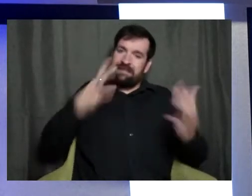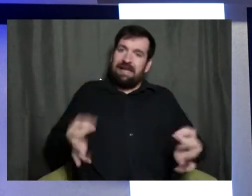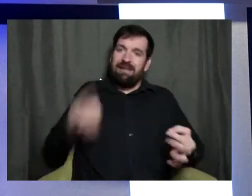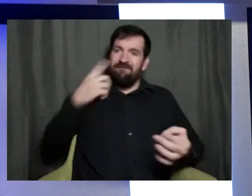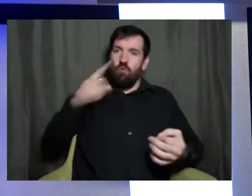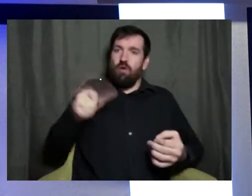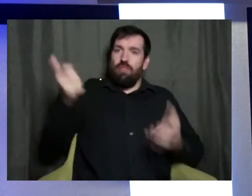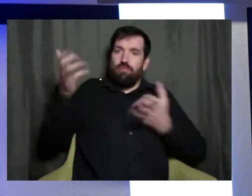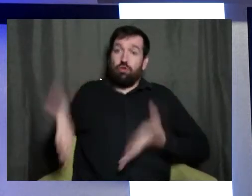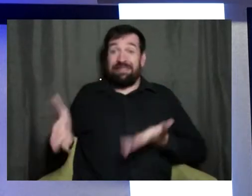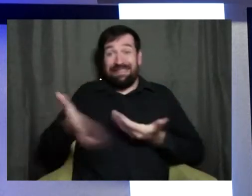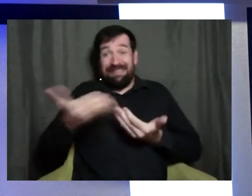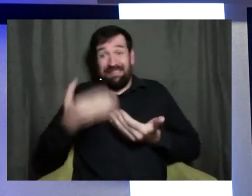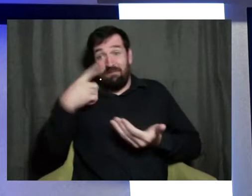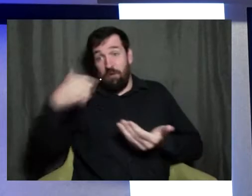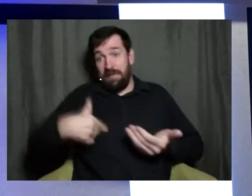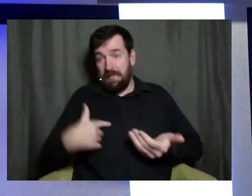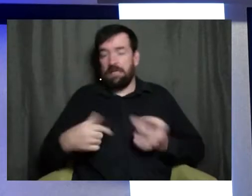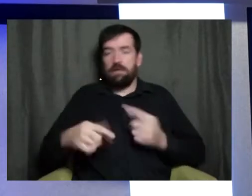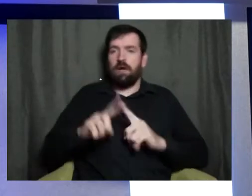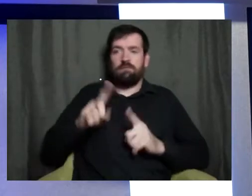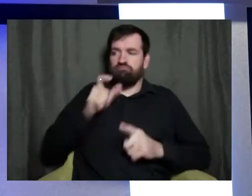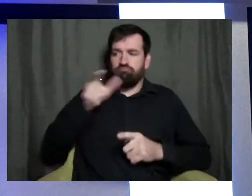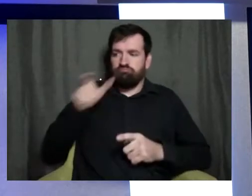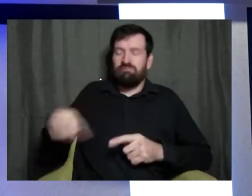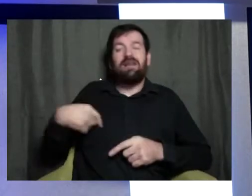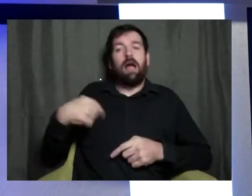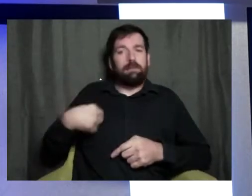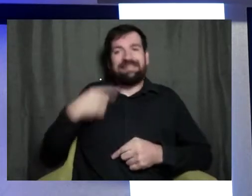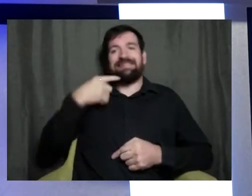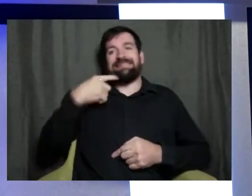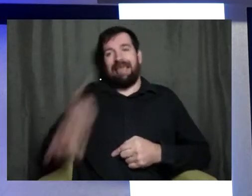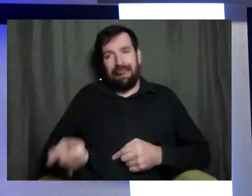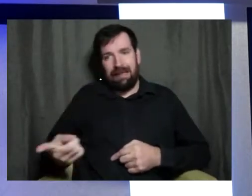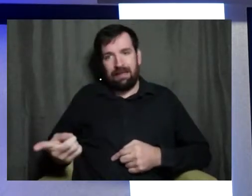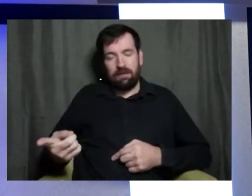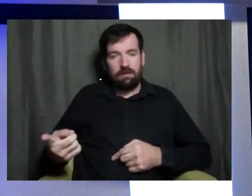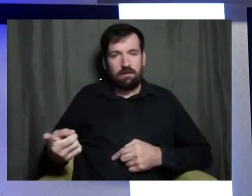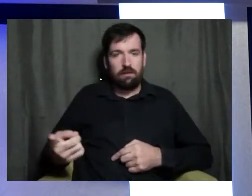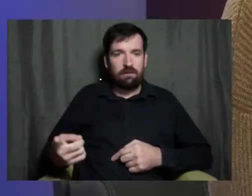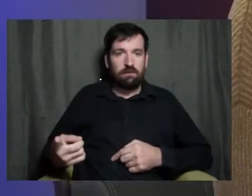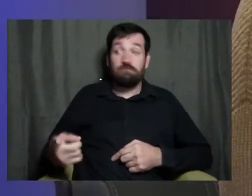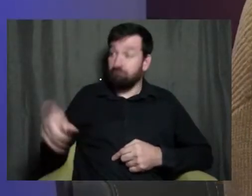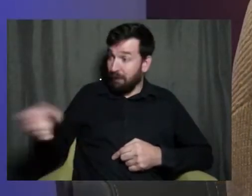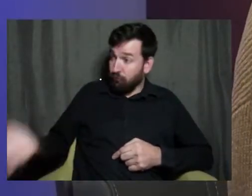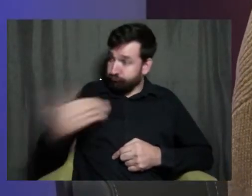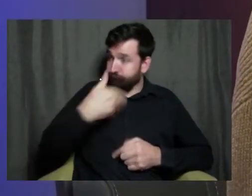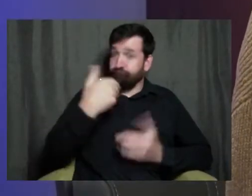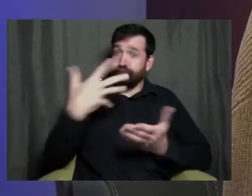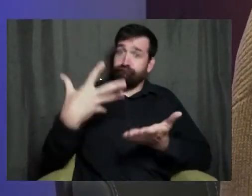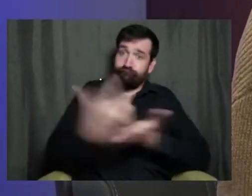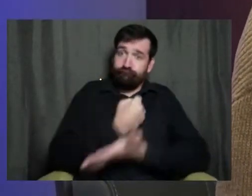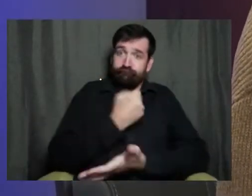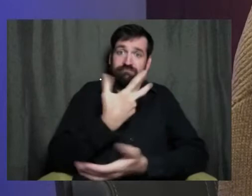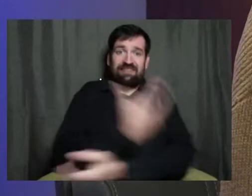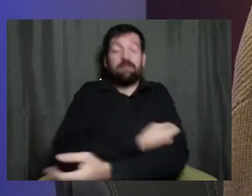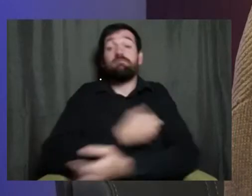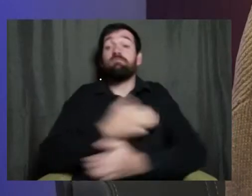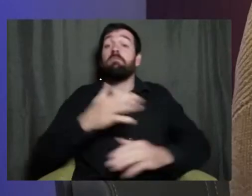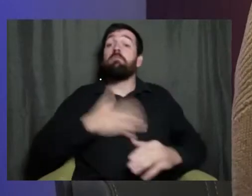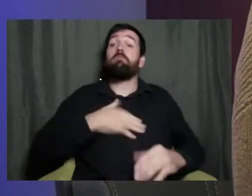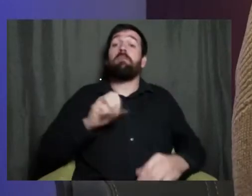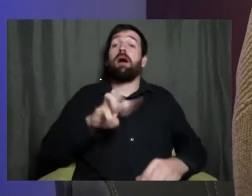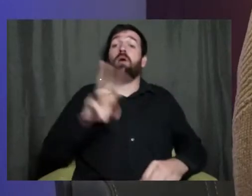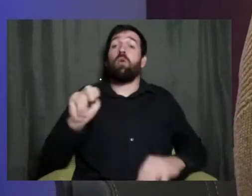you. Correct. But they're not making it. You're telling them to do it. Correct. We are saying we have to go get this vaccine. So what I do with my own kids and what I tell parents with